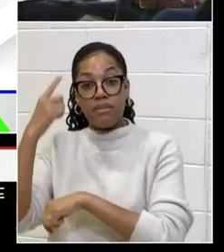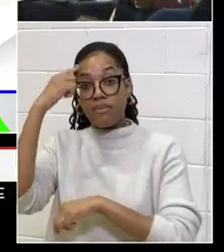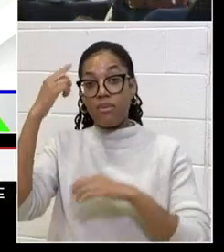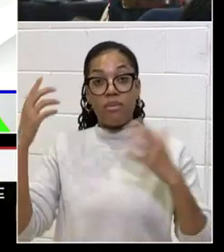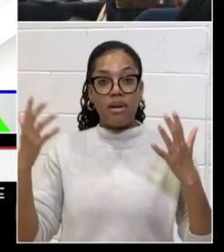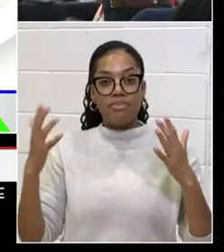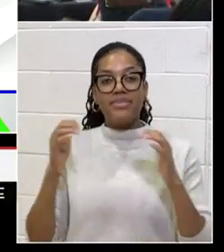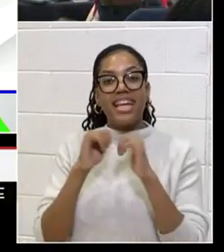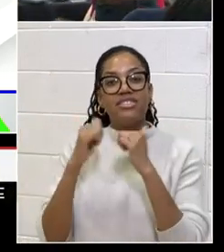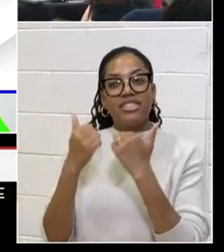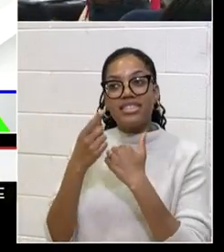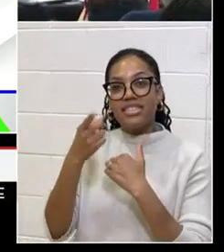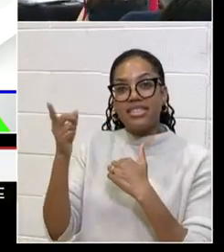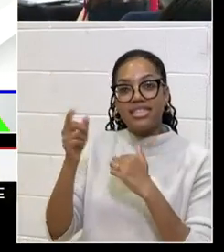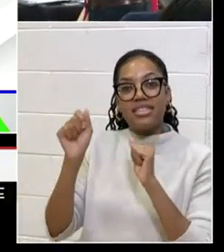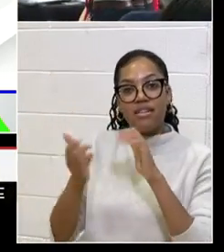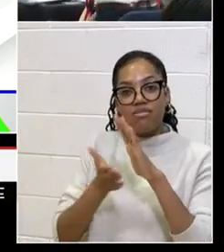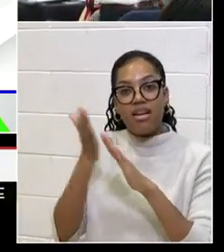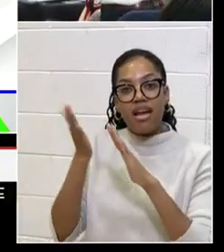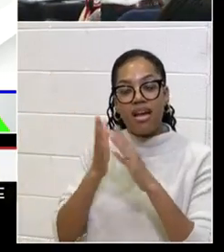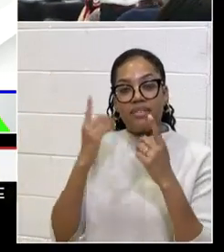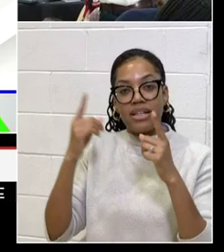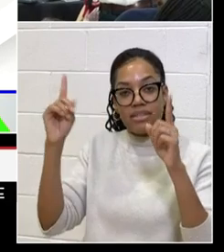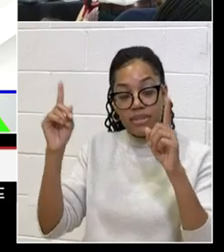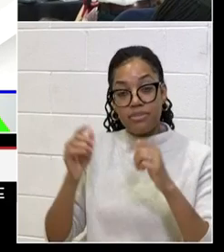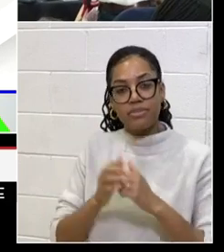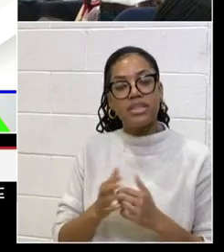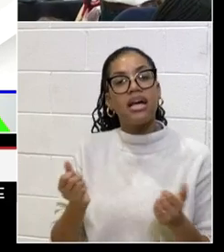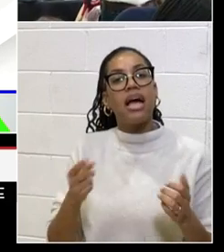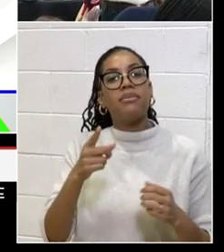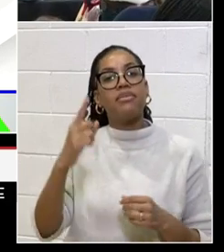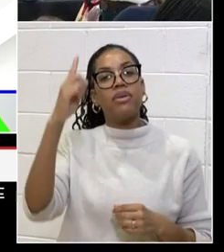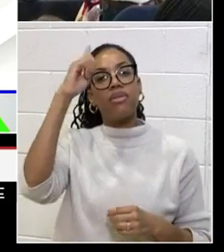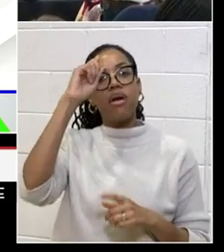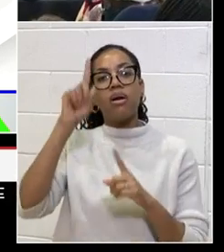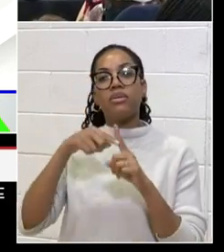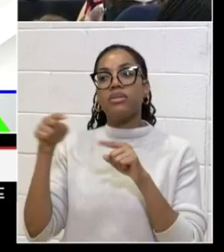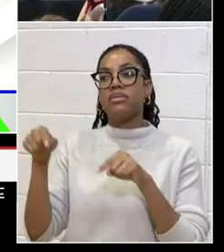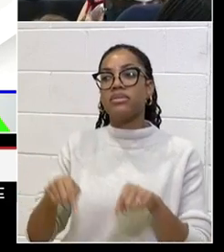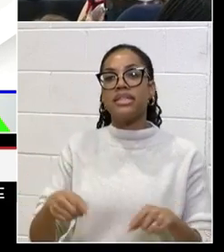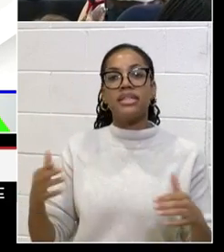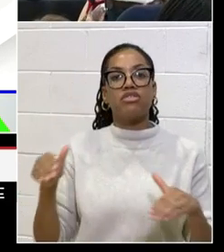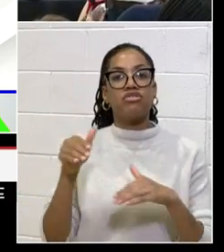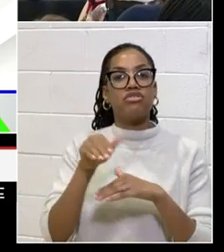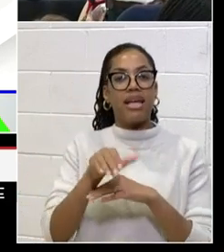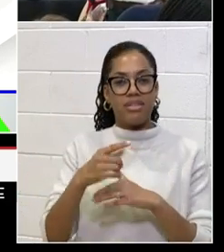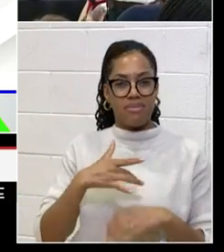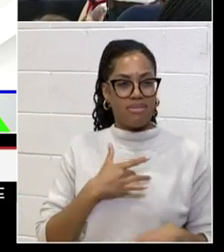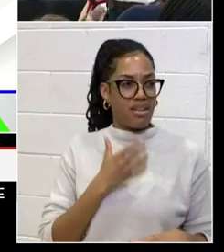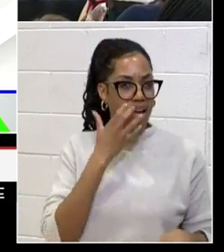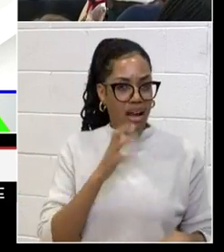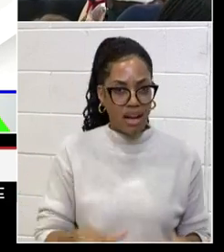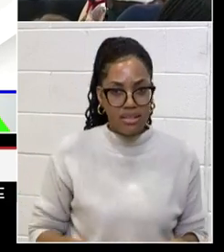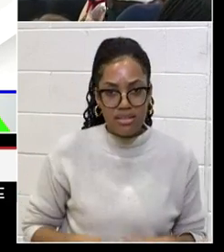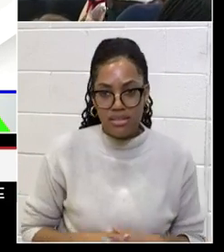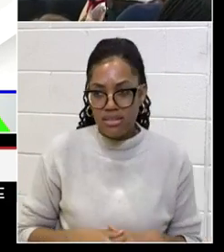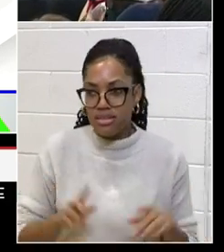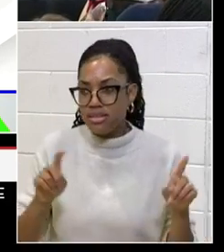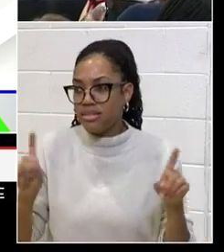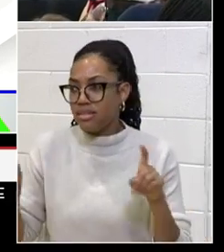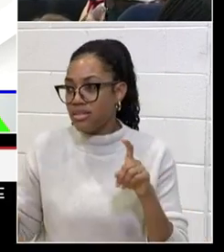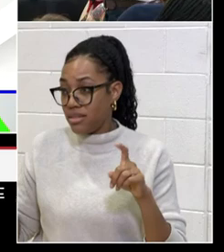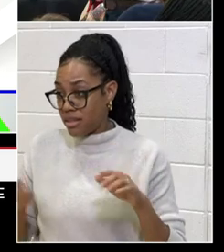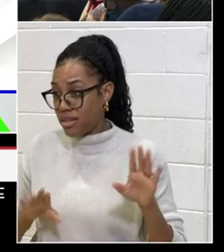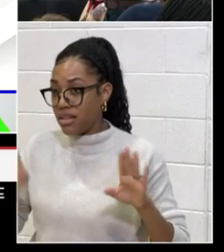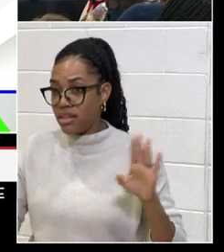run effectively and efficiently. How many of you thought that when you came in here tonight that it was a little hot? Doesn't